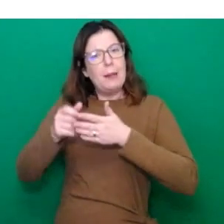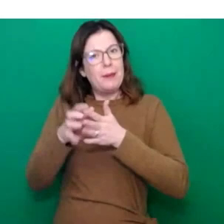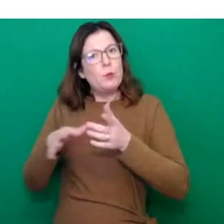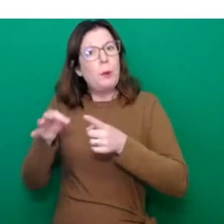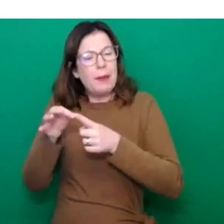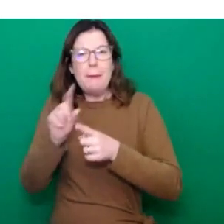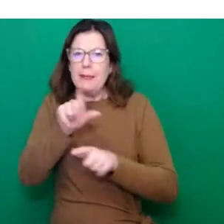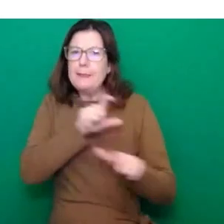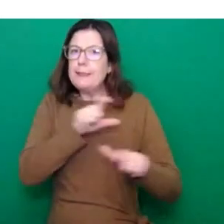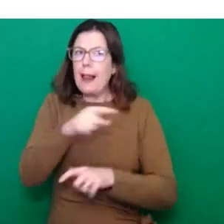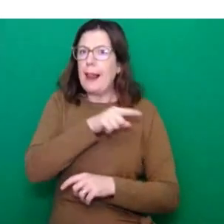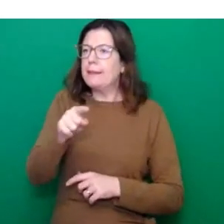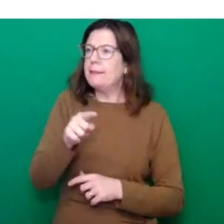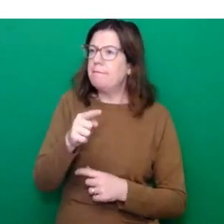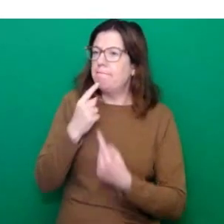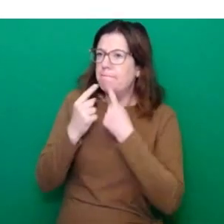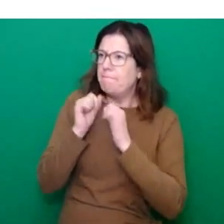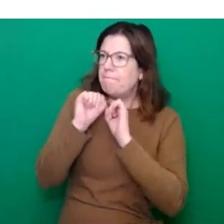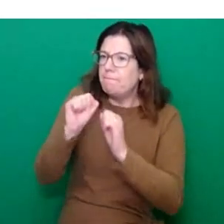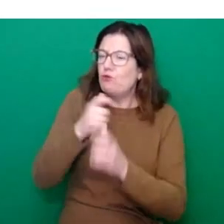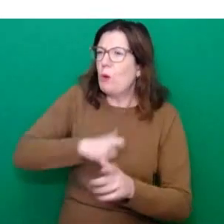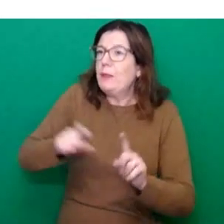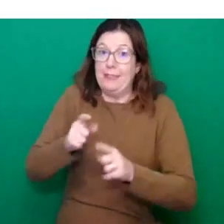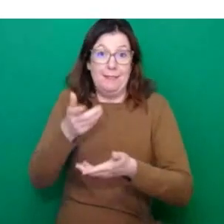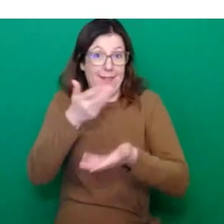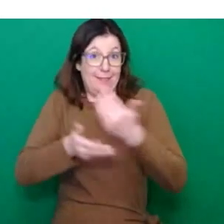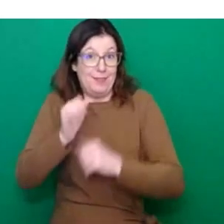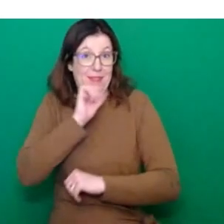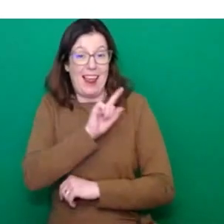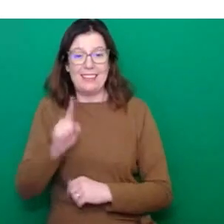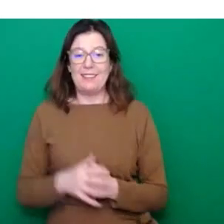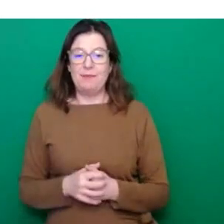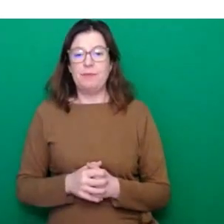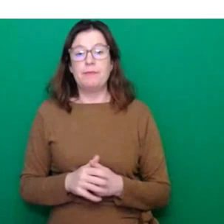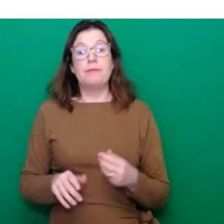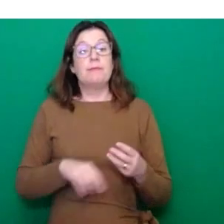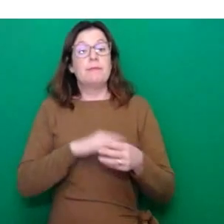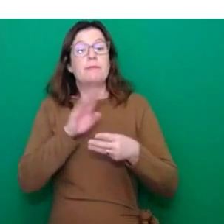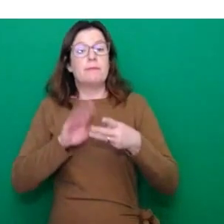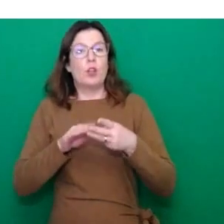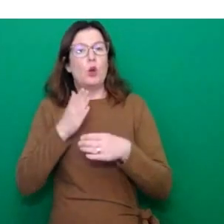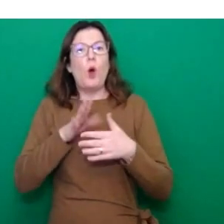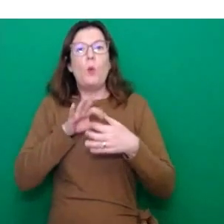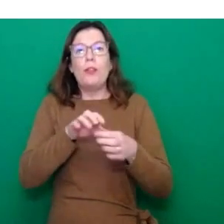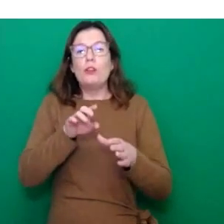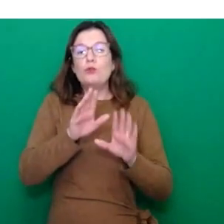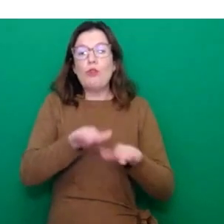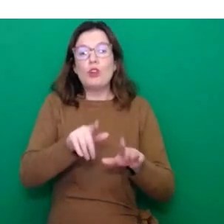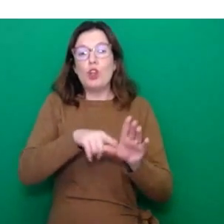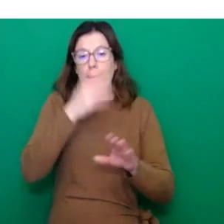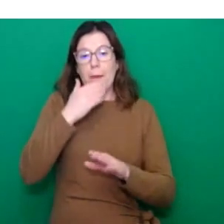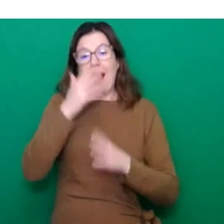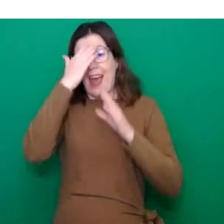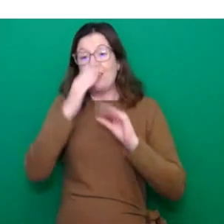people would be interested to know a bit more about. And then finally, we're going to talk about a role working with children and young people, the education and mental